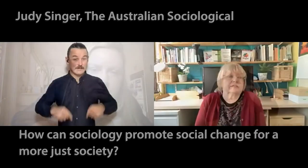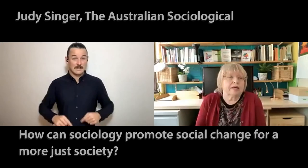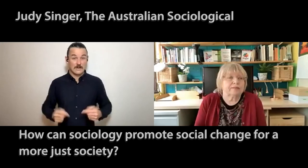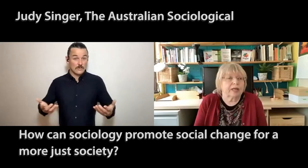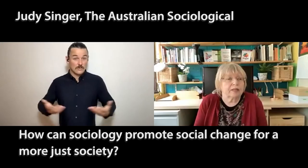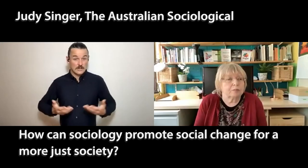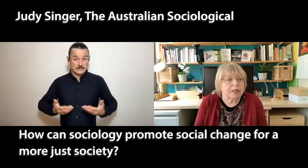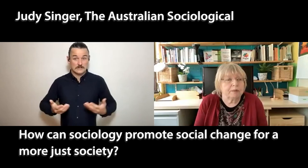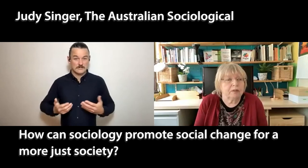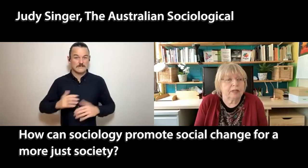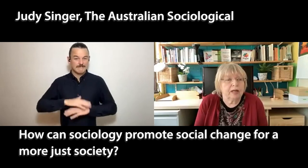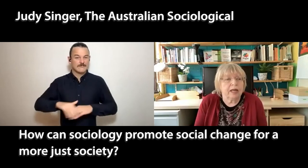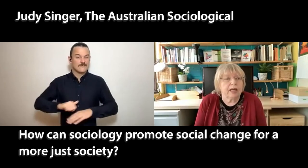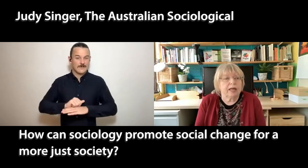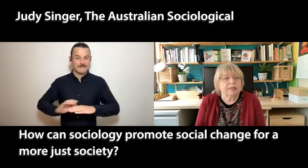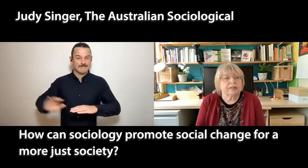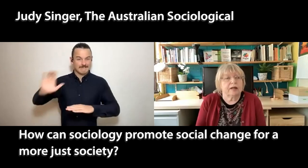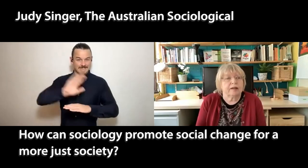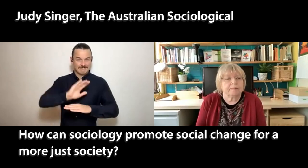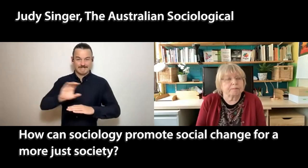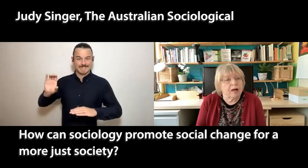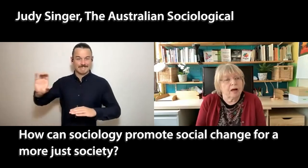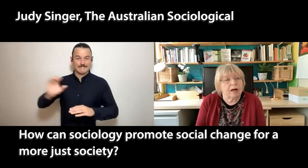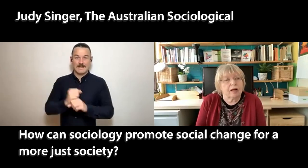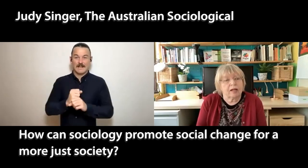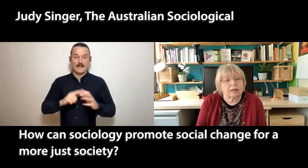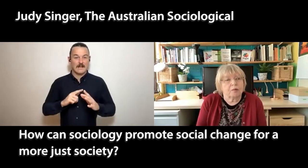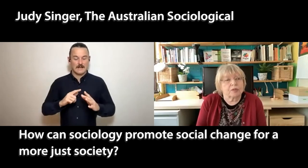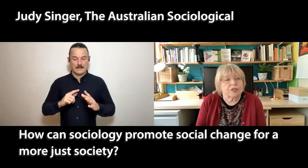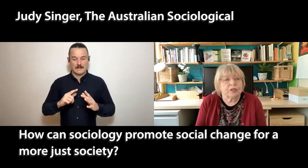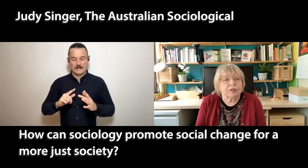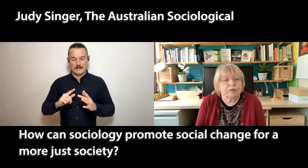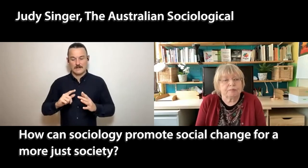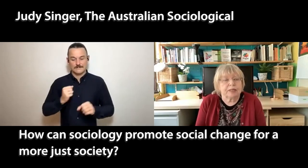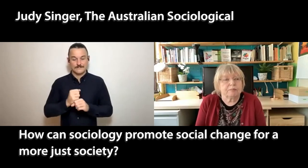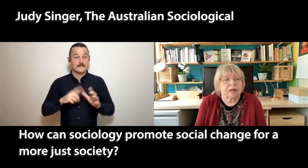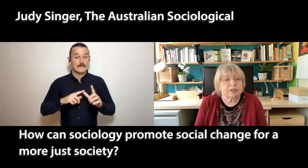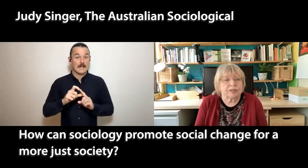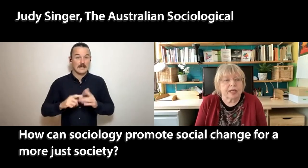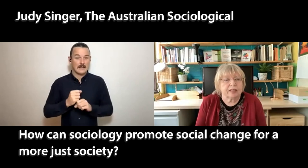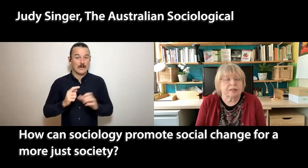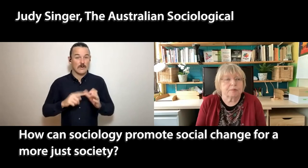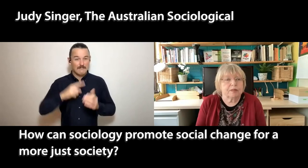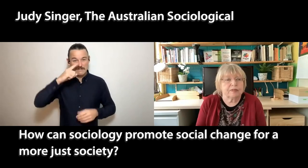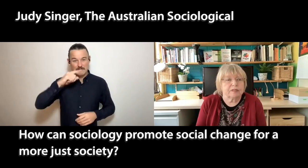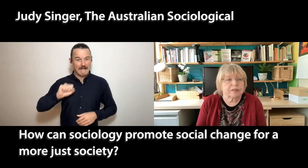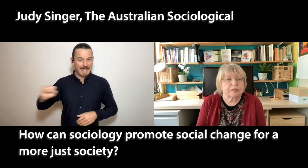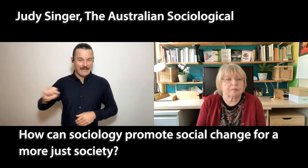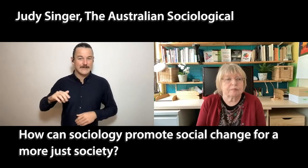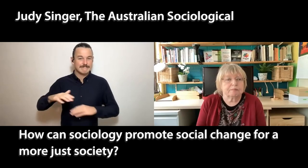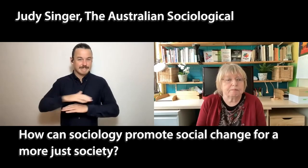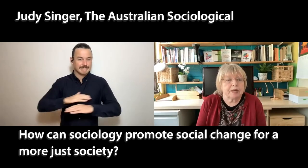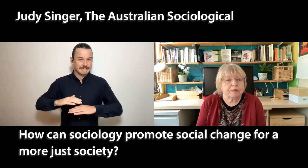Land of Gadigal people. And I want to begin by just thanking the previous